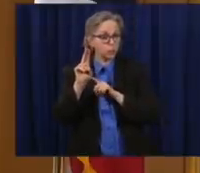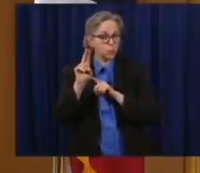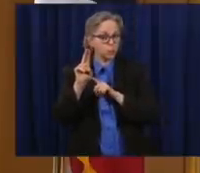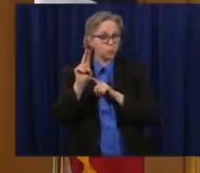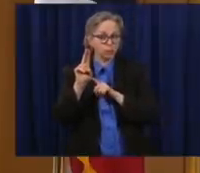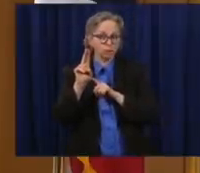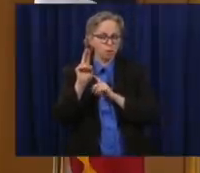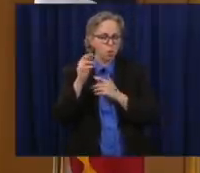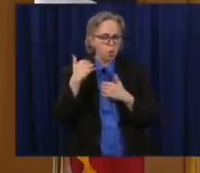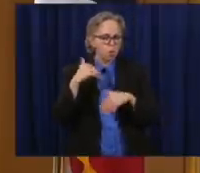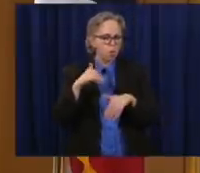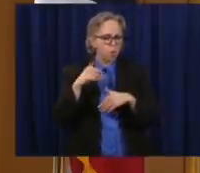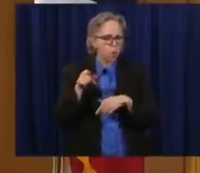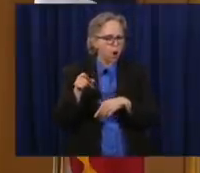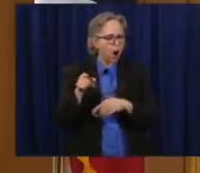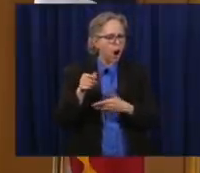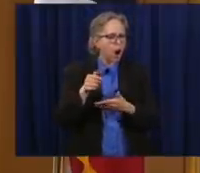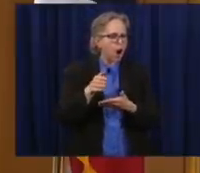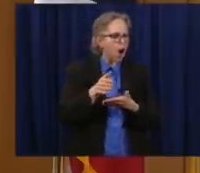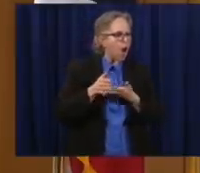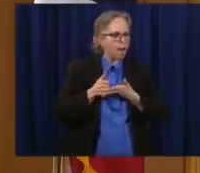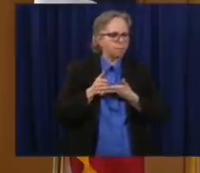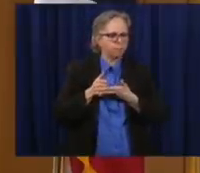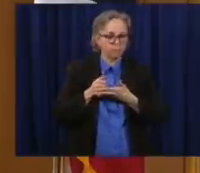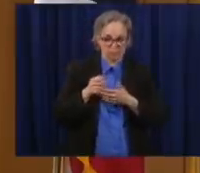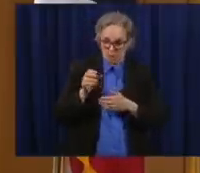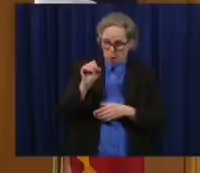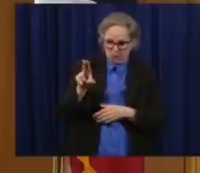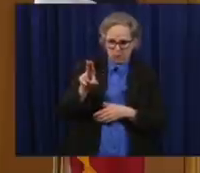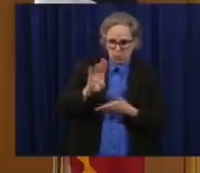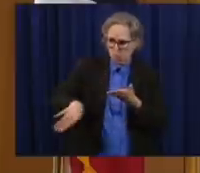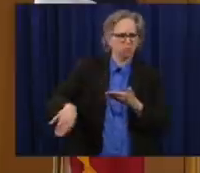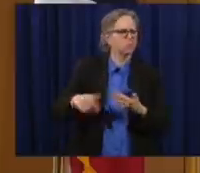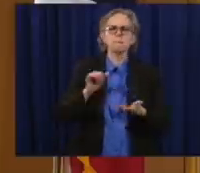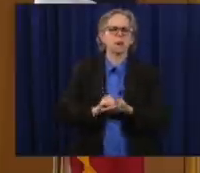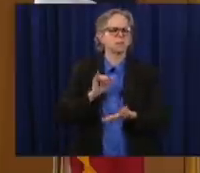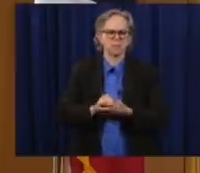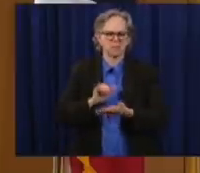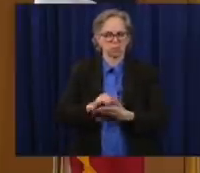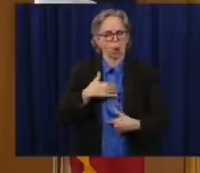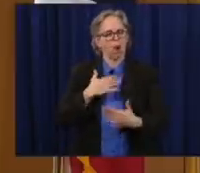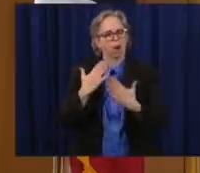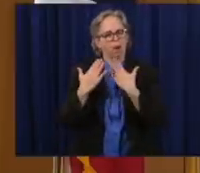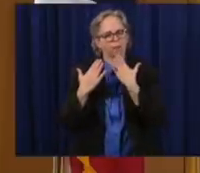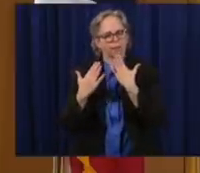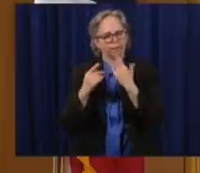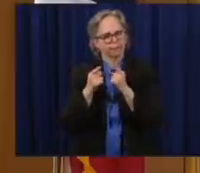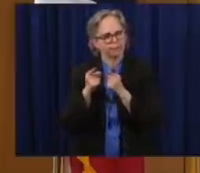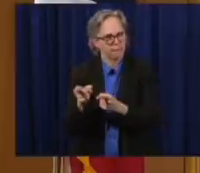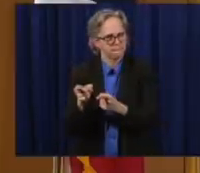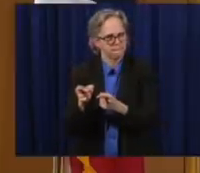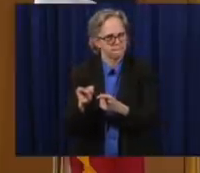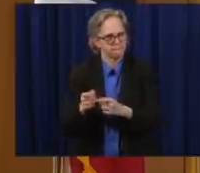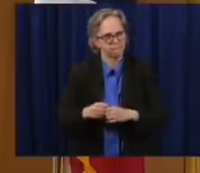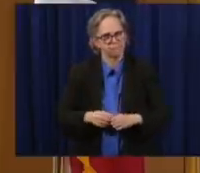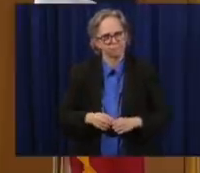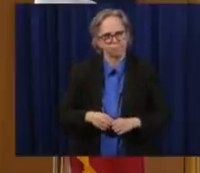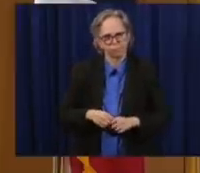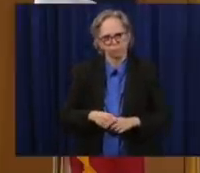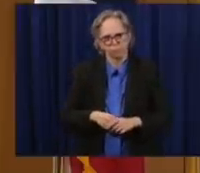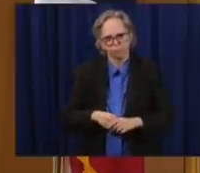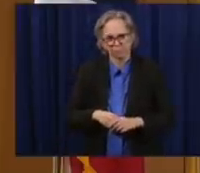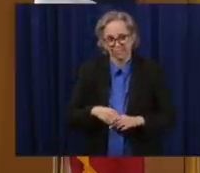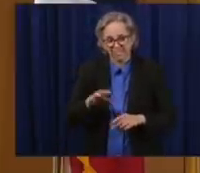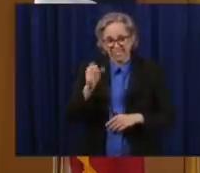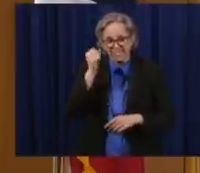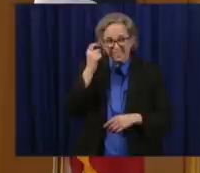have taken place without Ohio State. So we are grateful for them. My understanding is, though, that the negatives were not